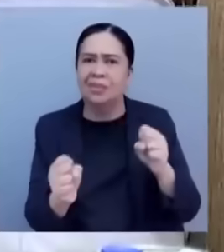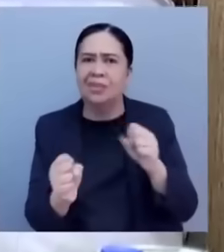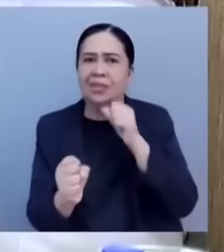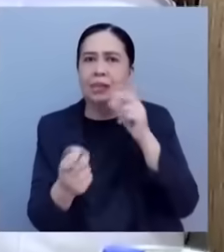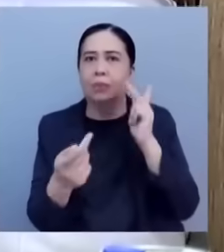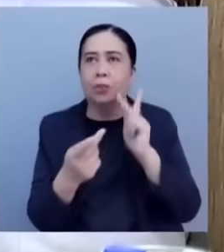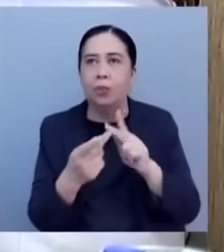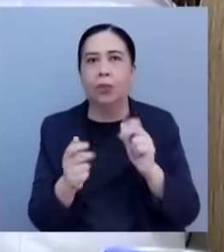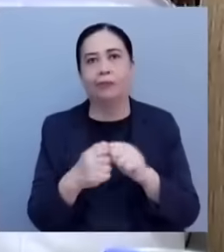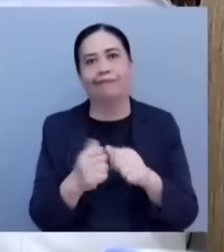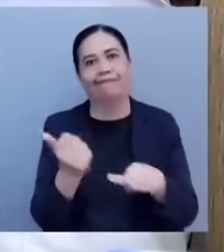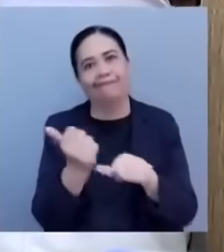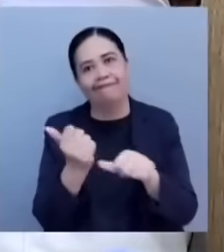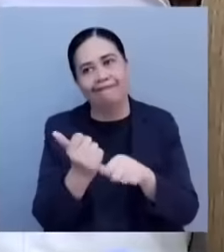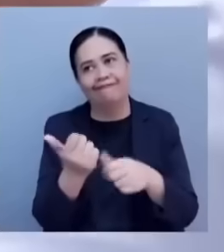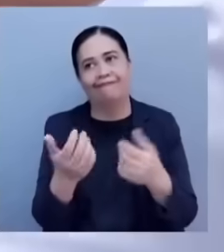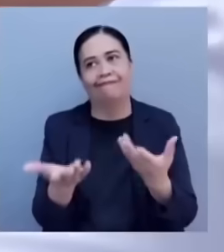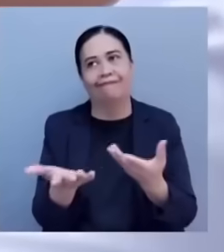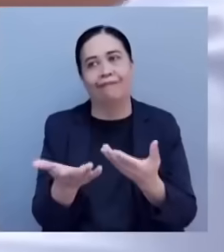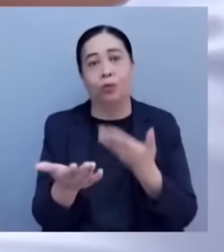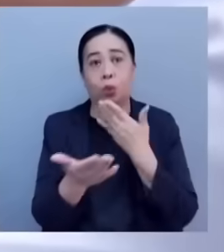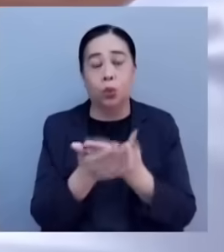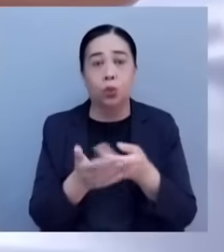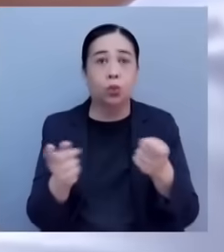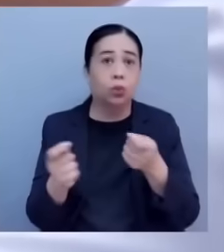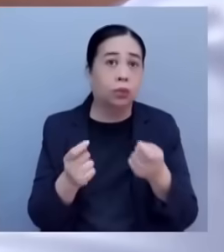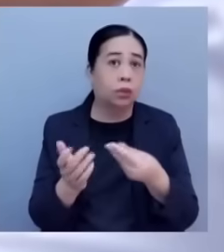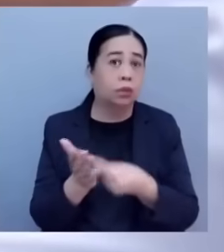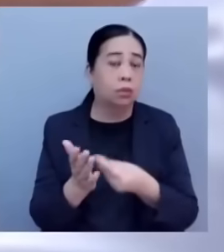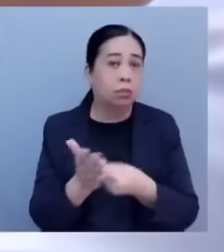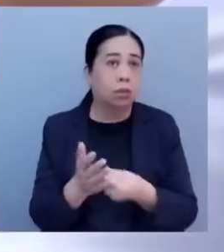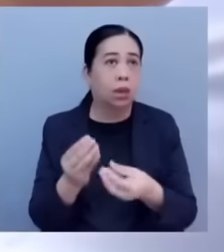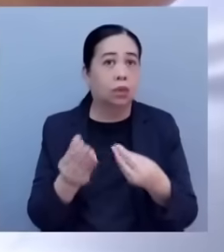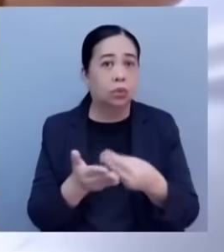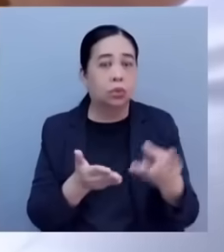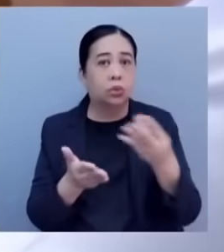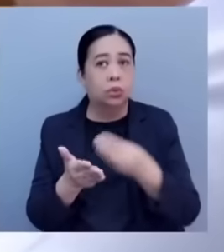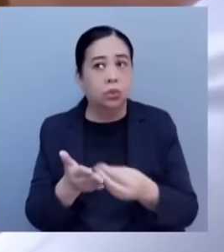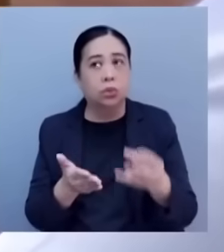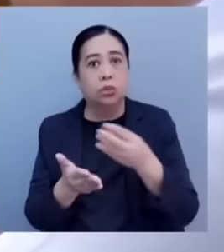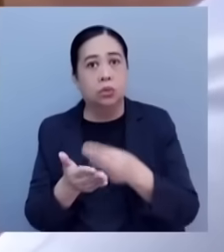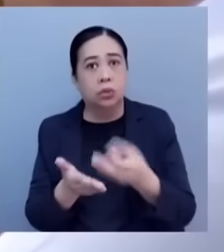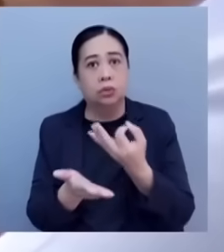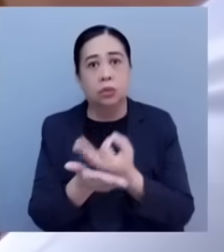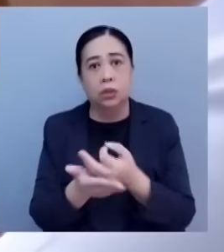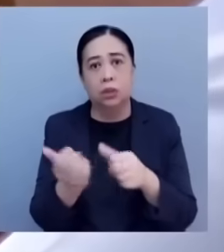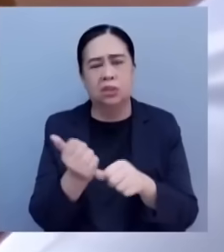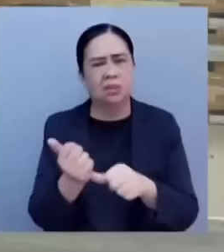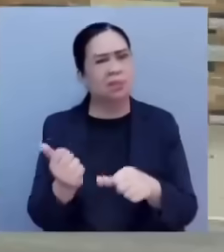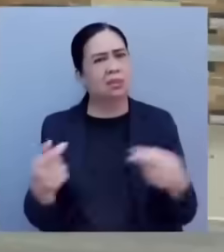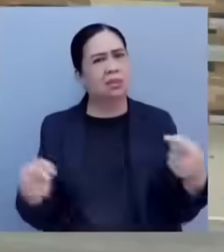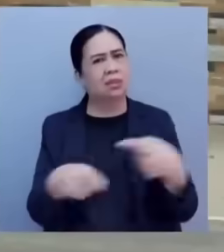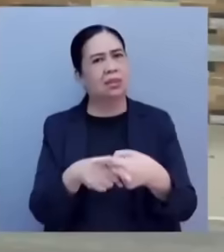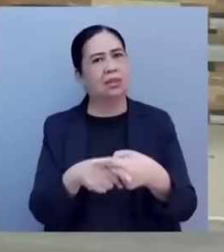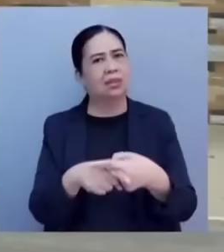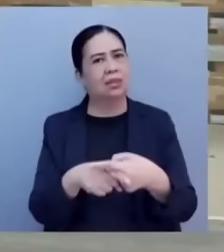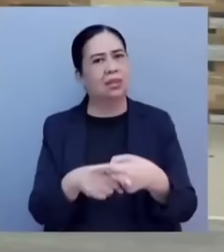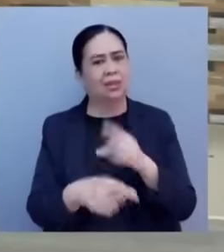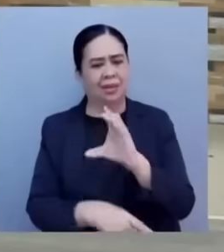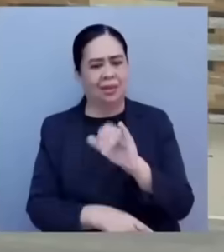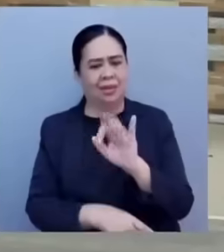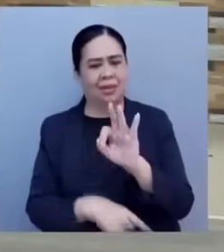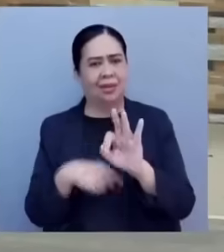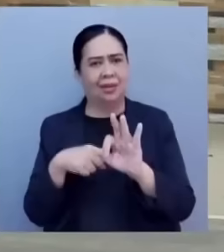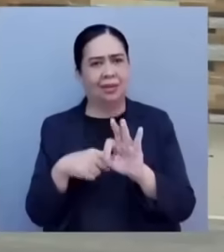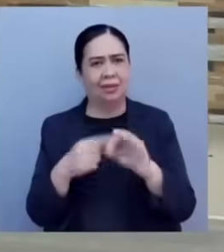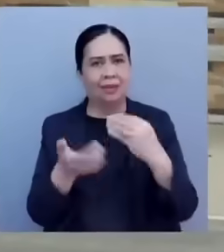for augmentations of a good governance fund and for financial assistance. So, these are existing budgetary